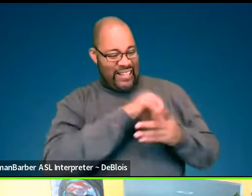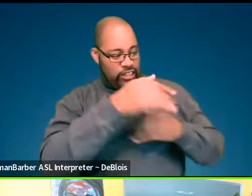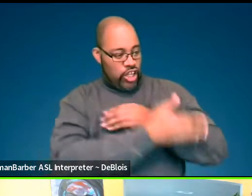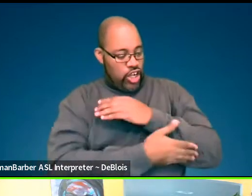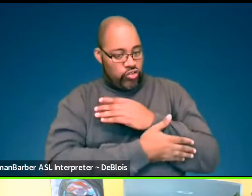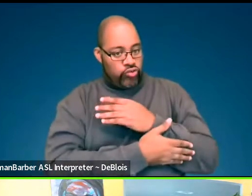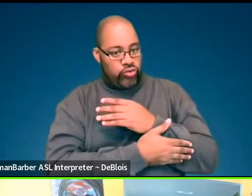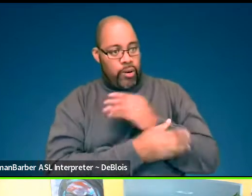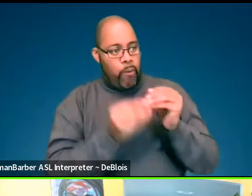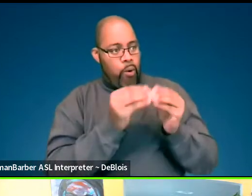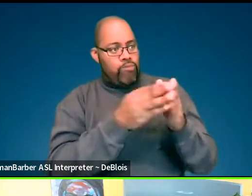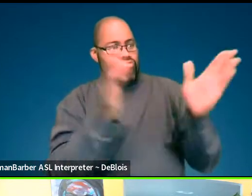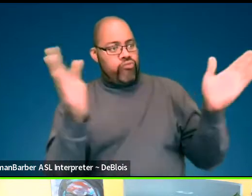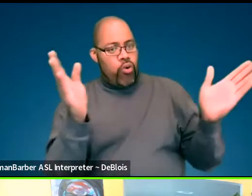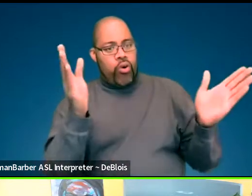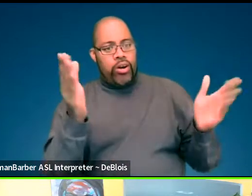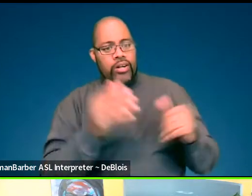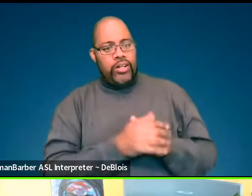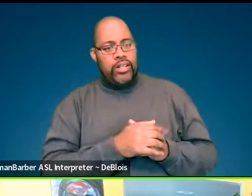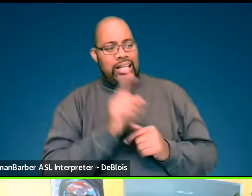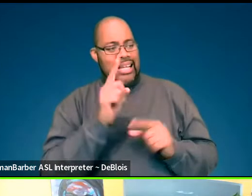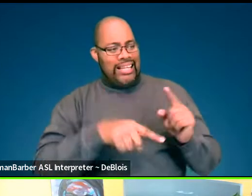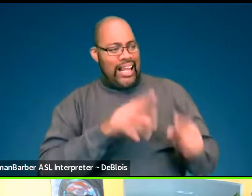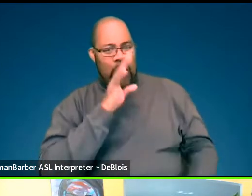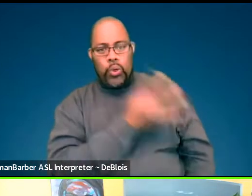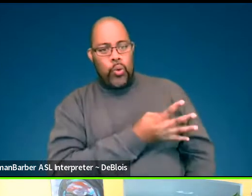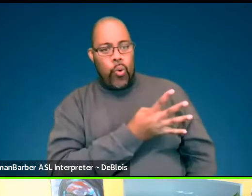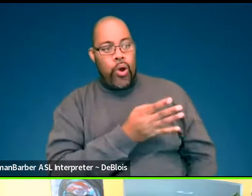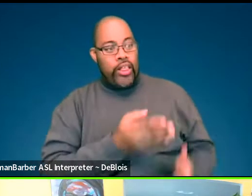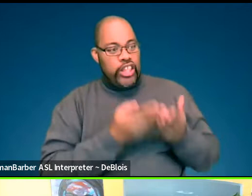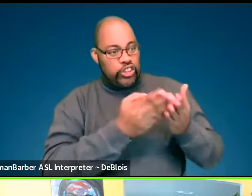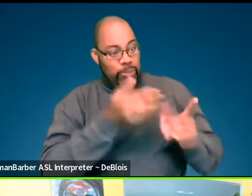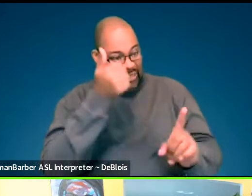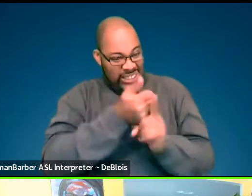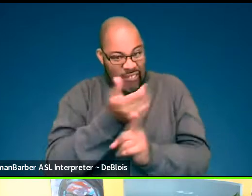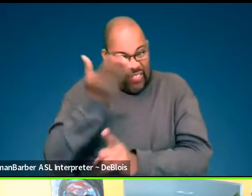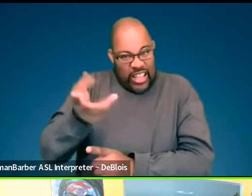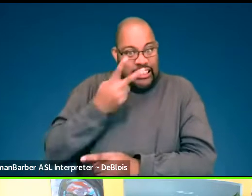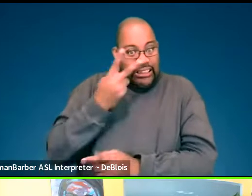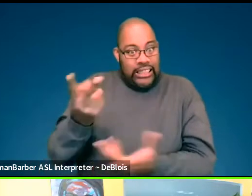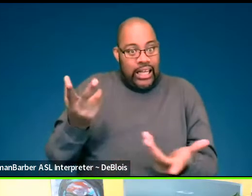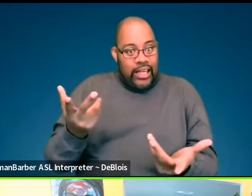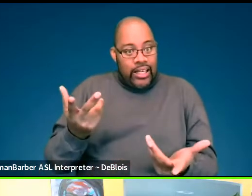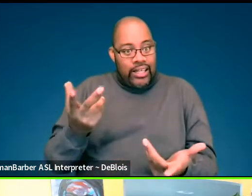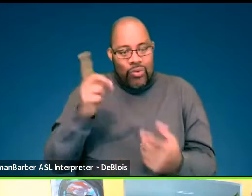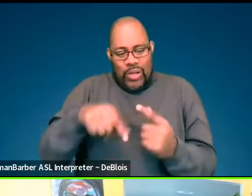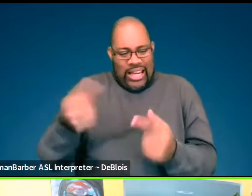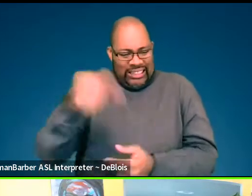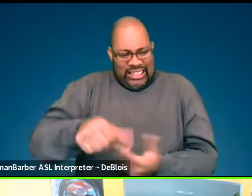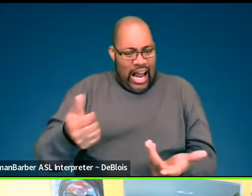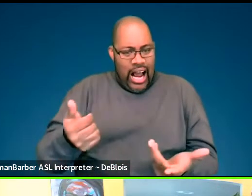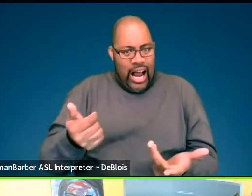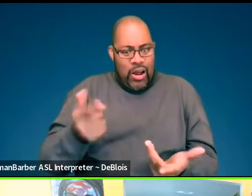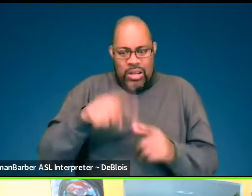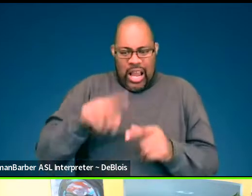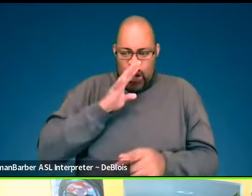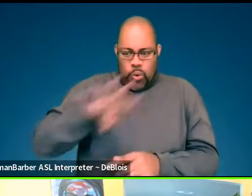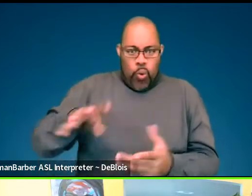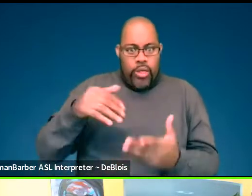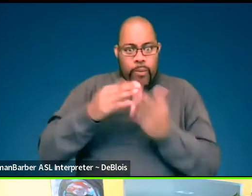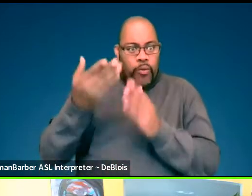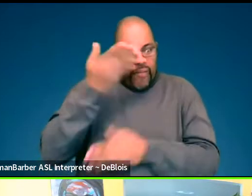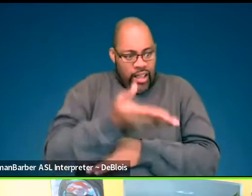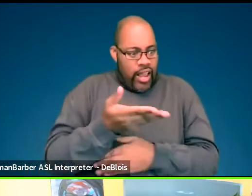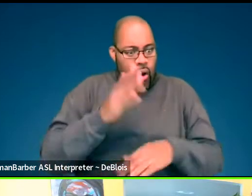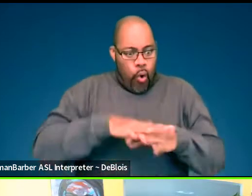more broadly. You can't deny it. The ship itself is there. You can't deny it. The community is there